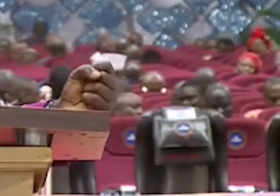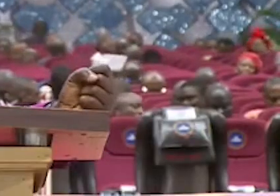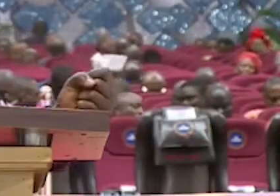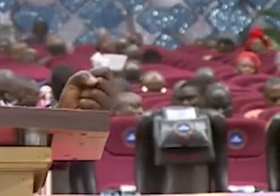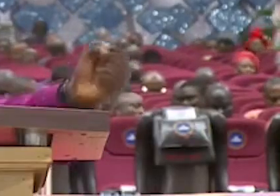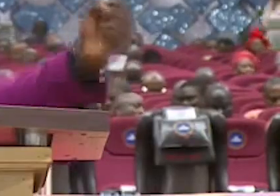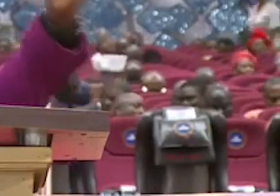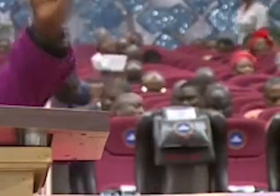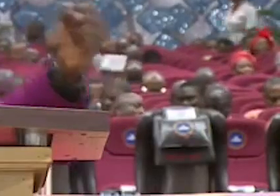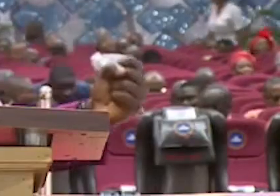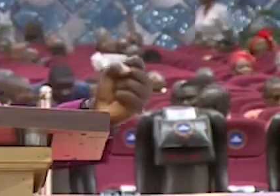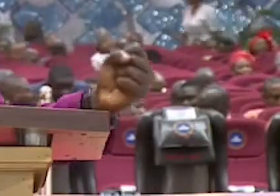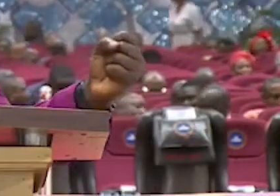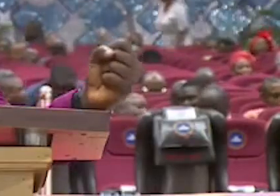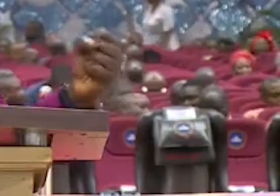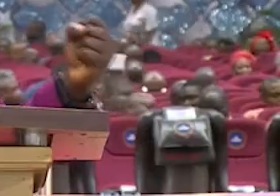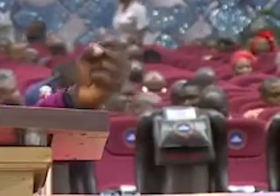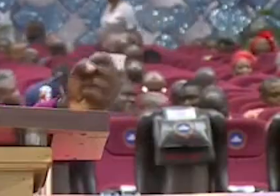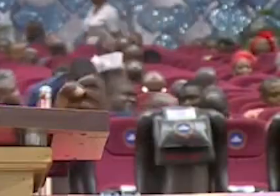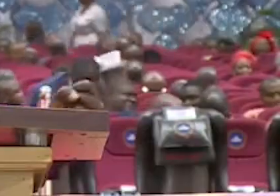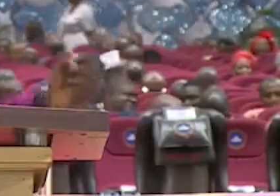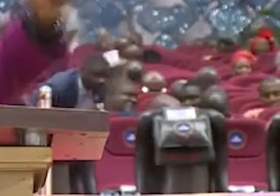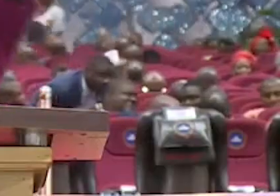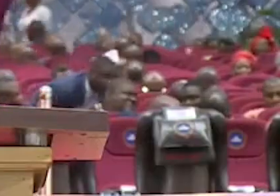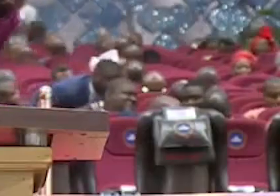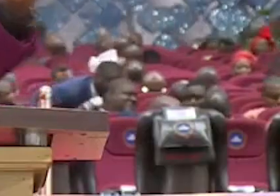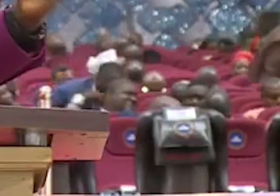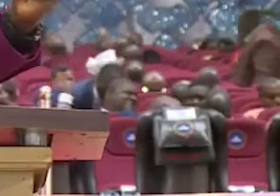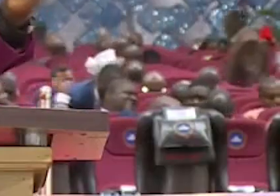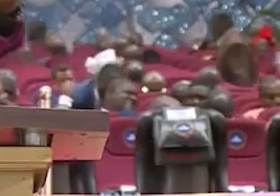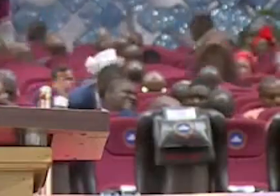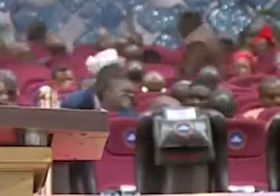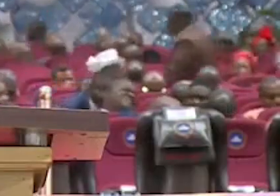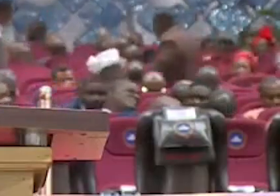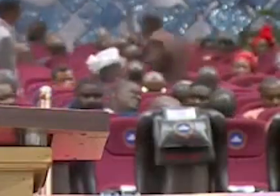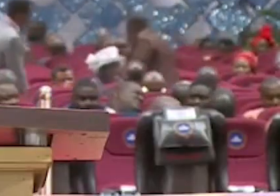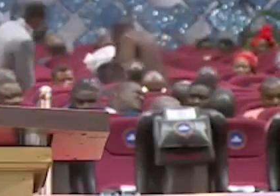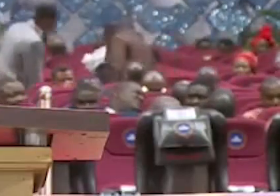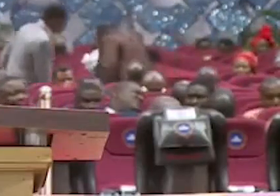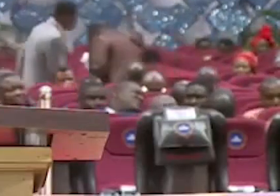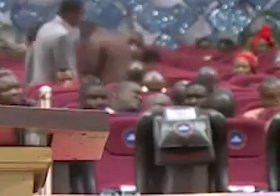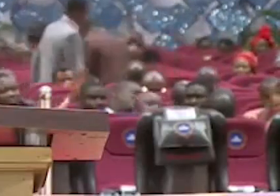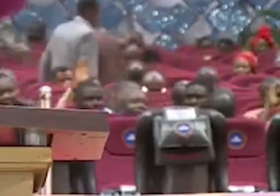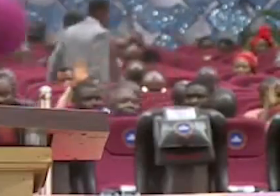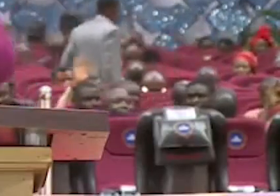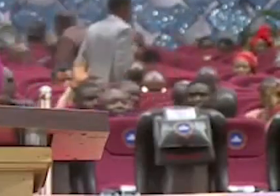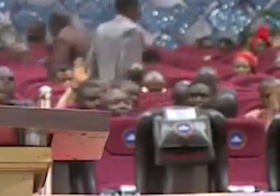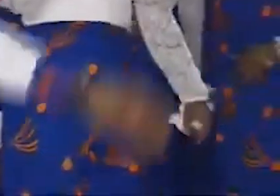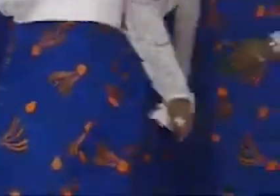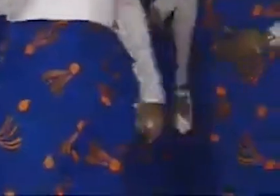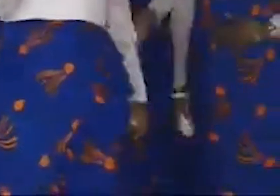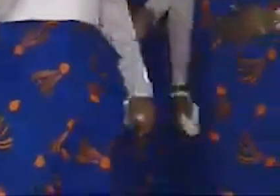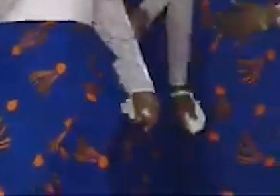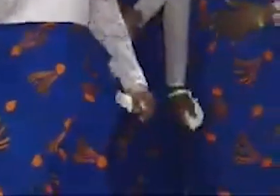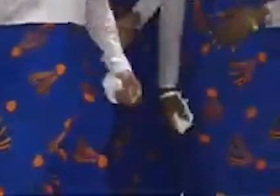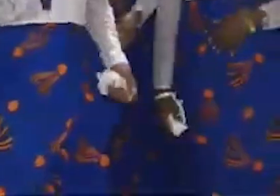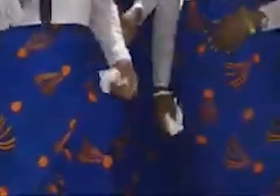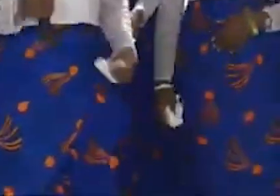like never before. In Jesus' name we have prayed. And the living souls in the house shout a bigger amen.